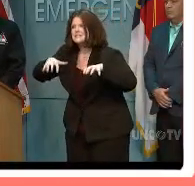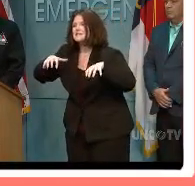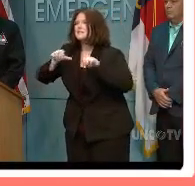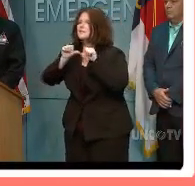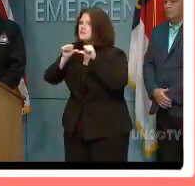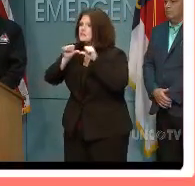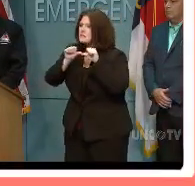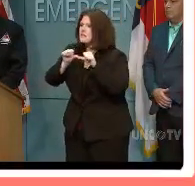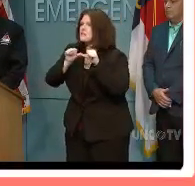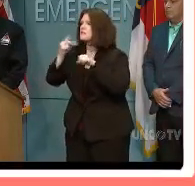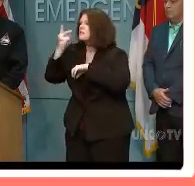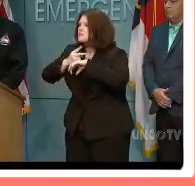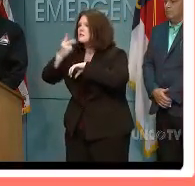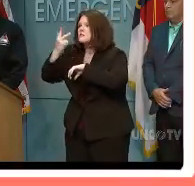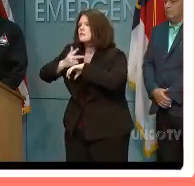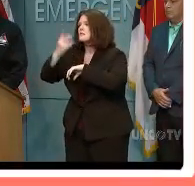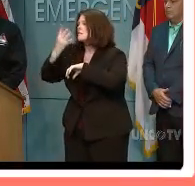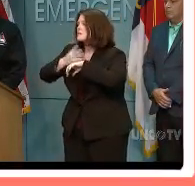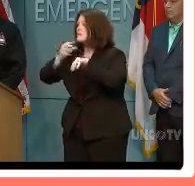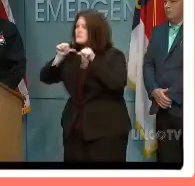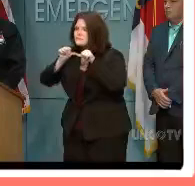days of rain to some areas.